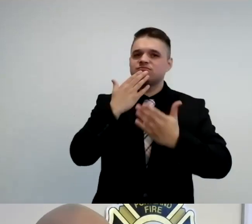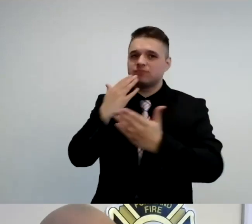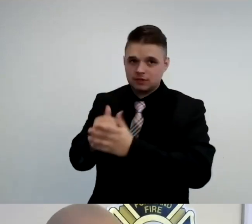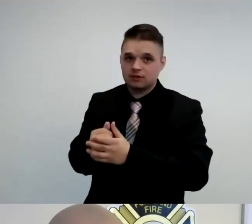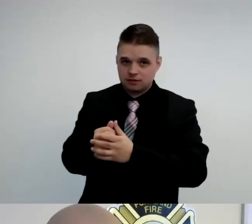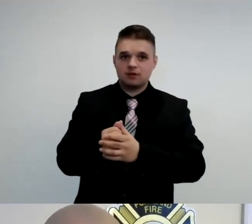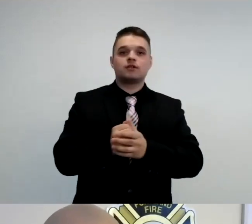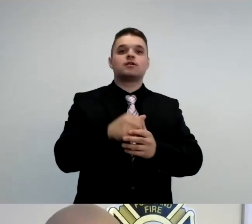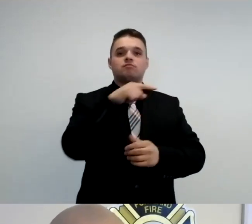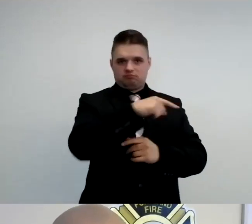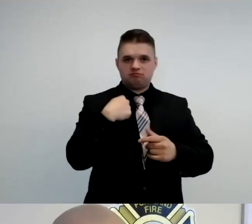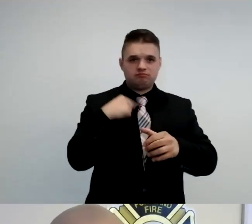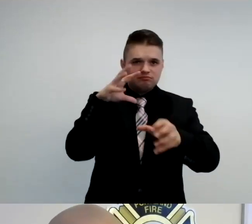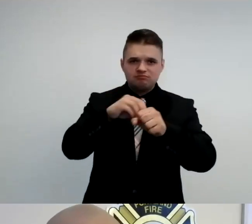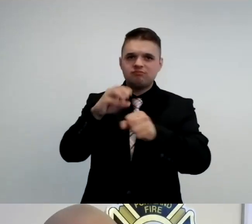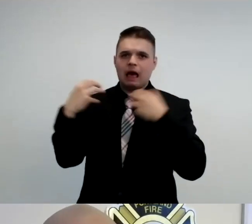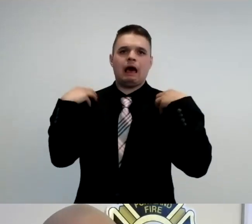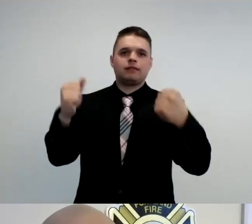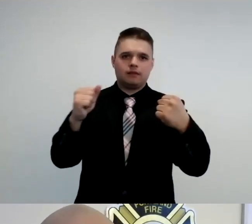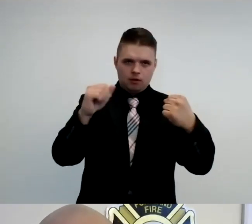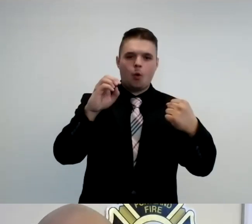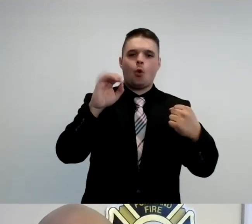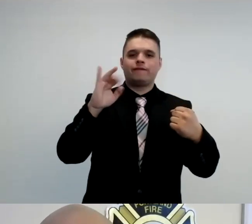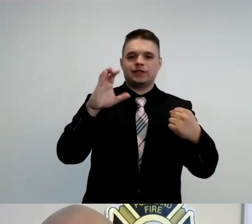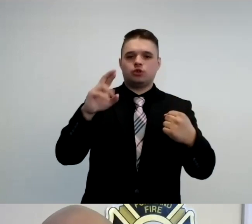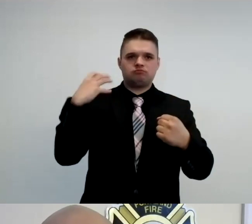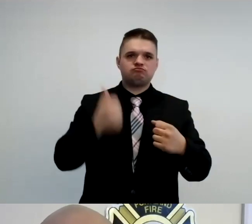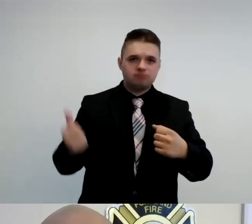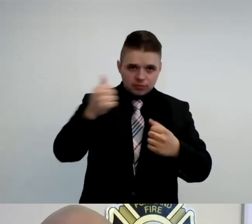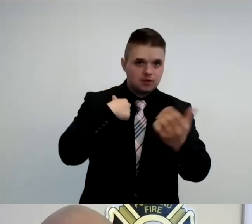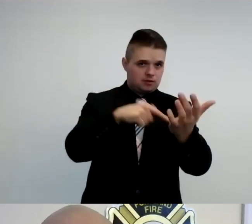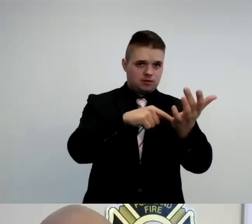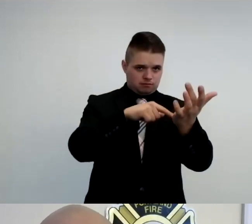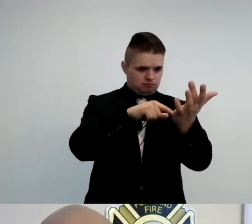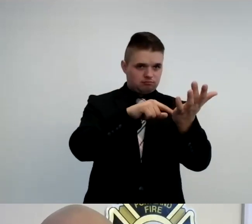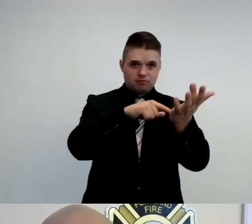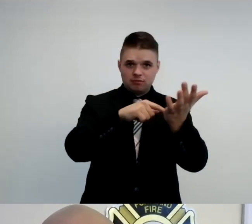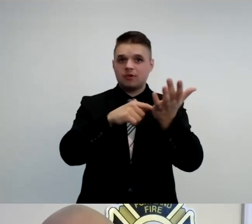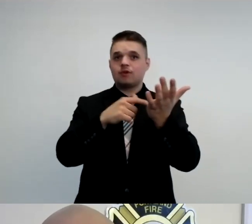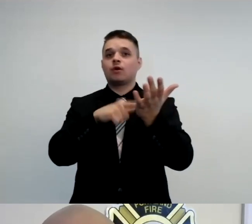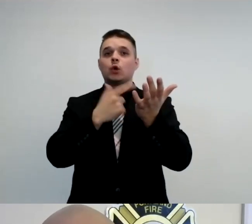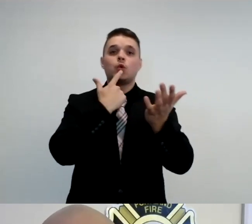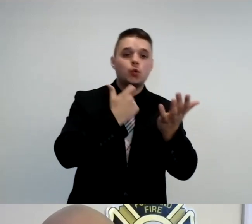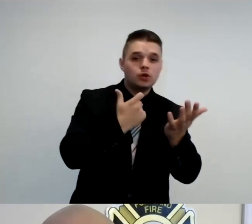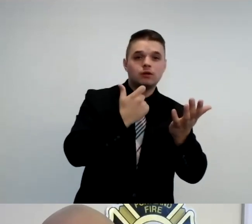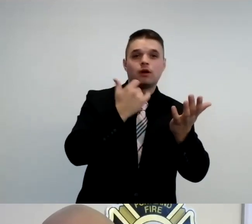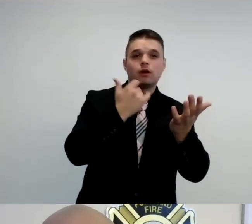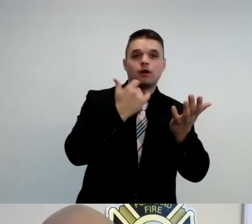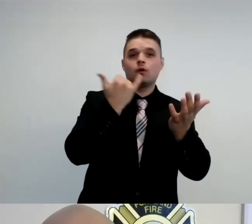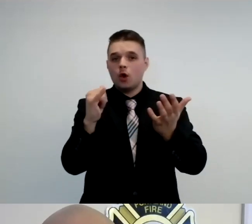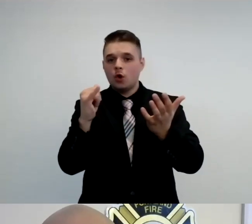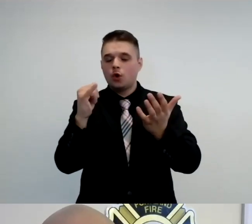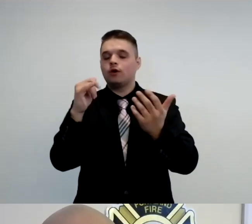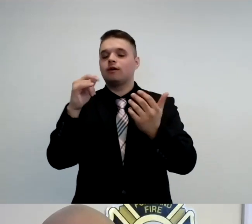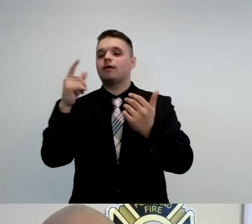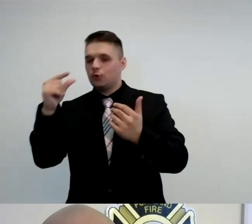and excuse me, we literally had a piece of paper with red, yellow, excuse me, with red, yellow,